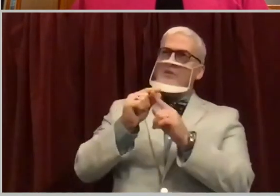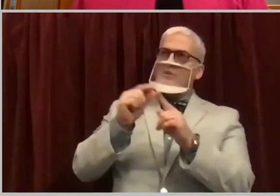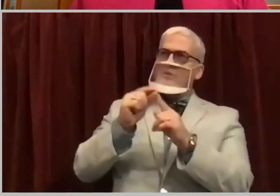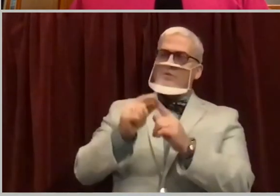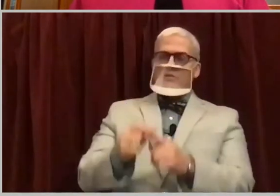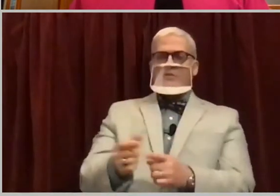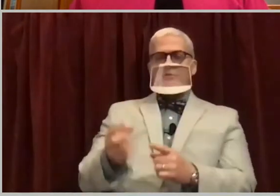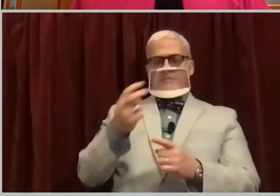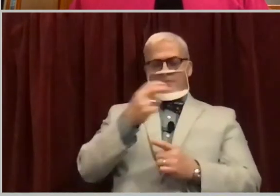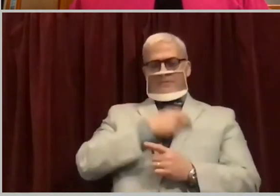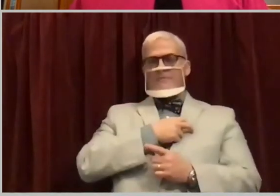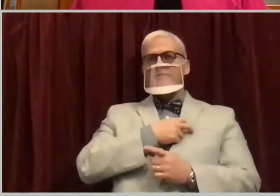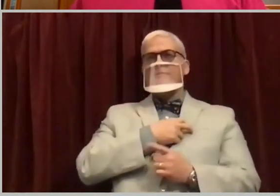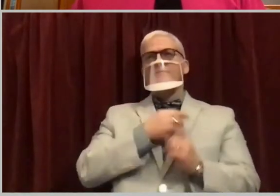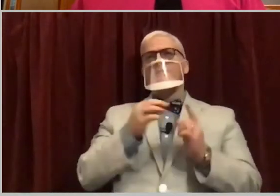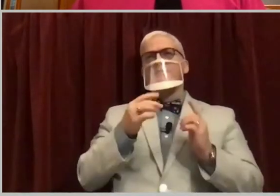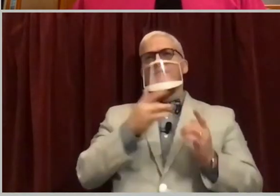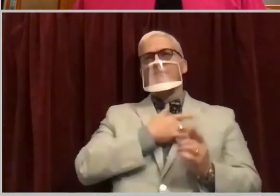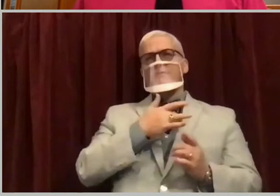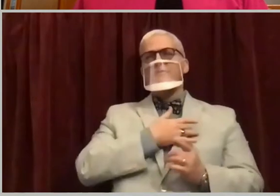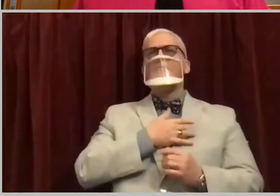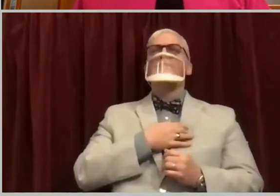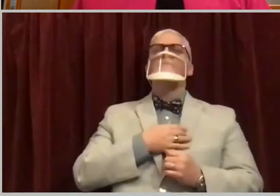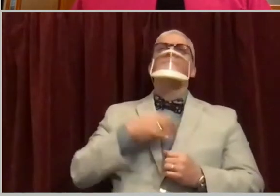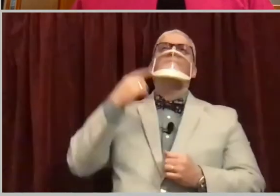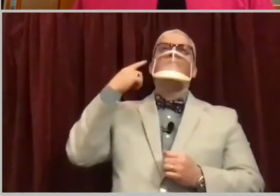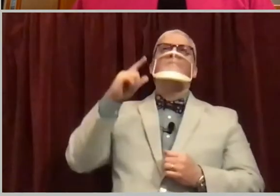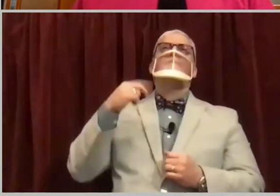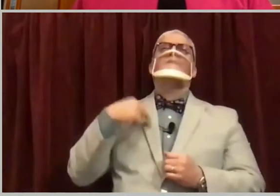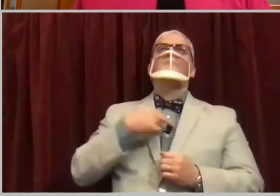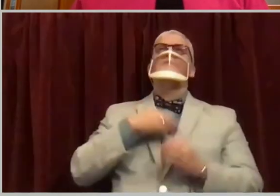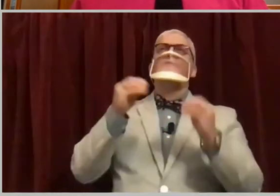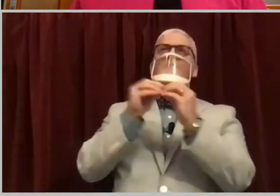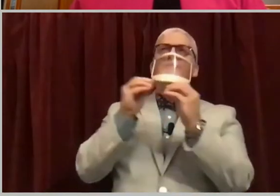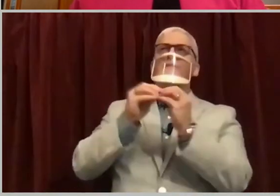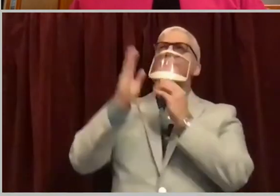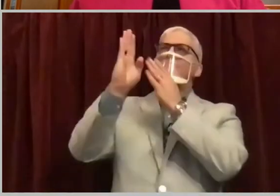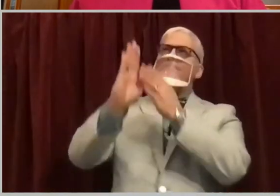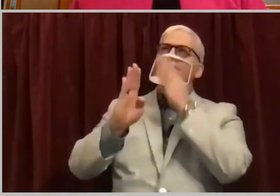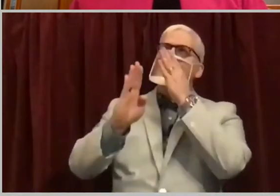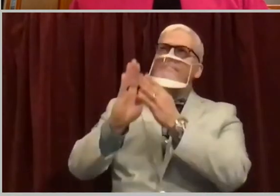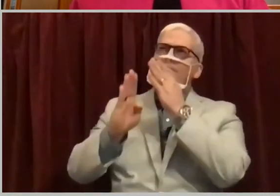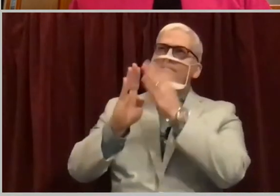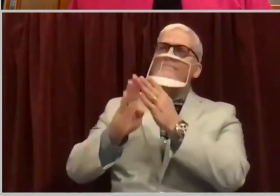leave these four walls, Father, more devoted, more committed, more on fire to the things of you,